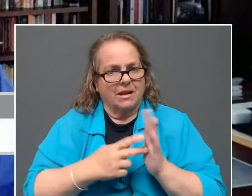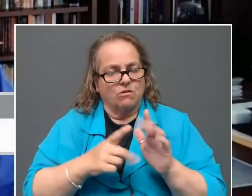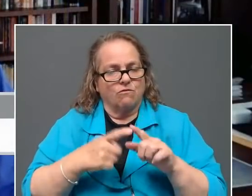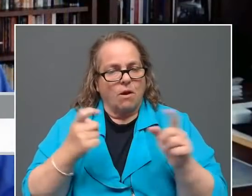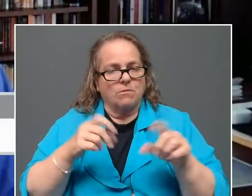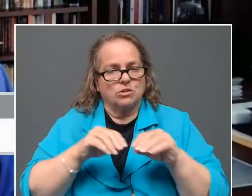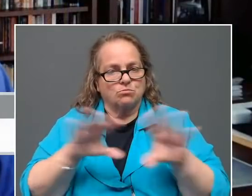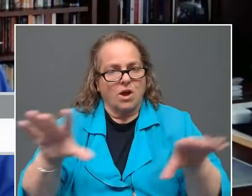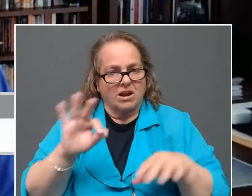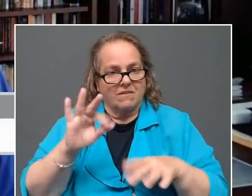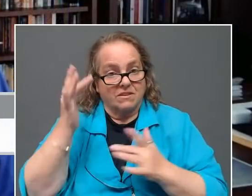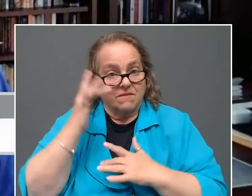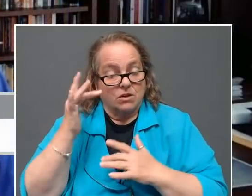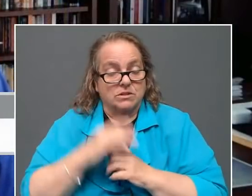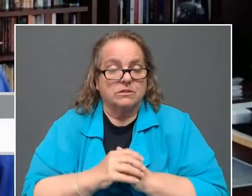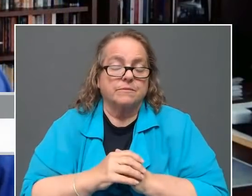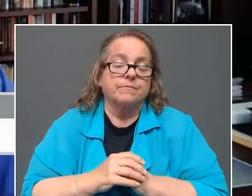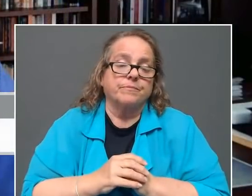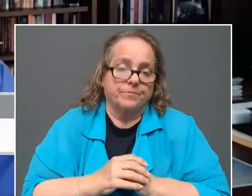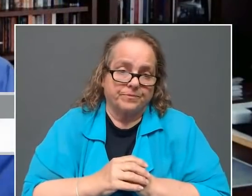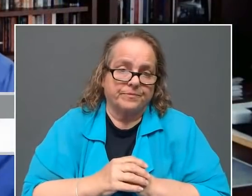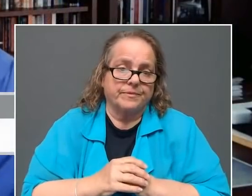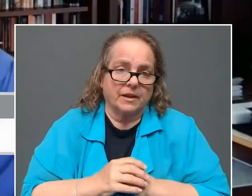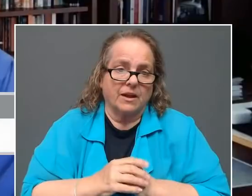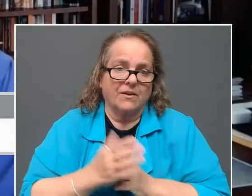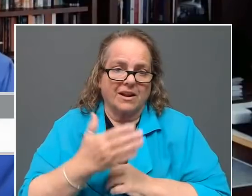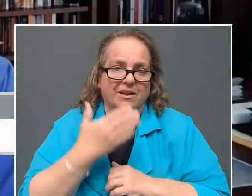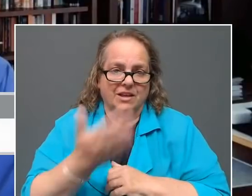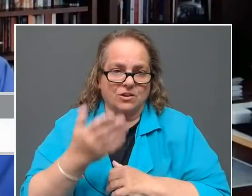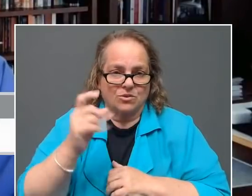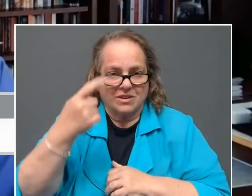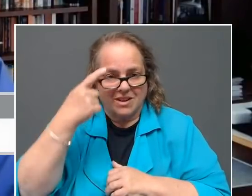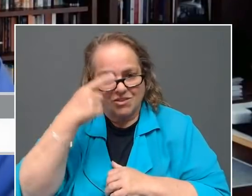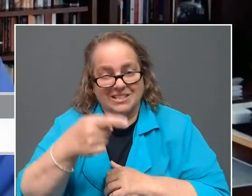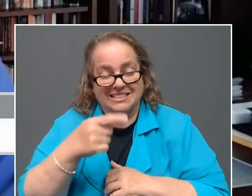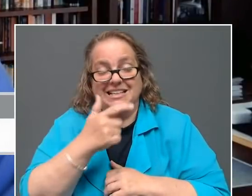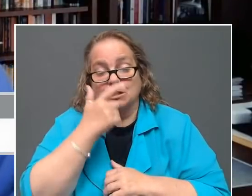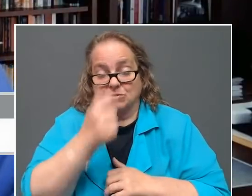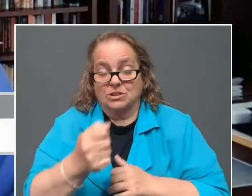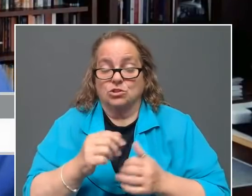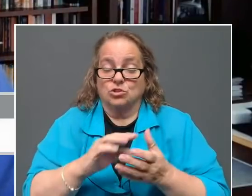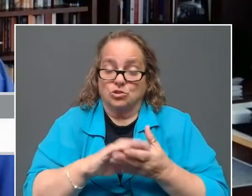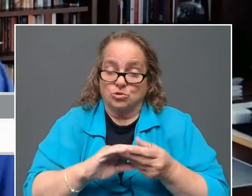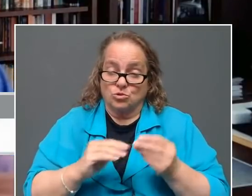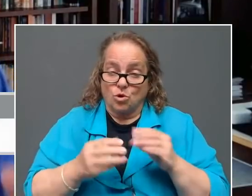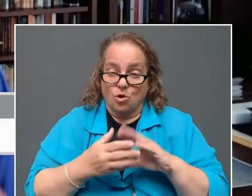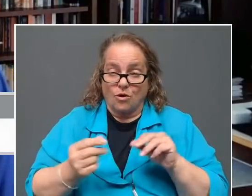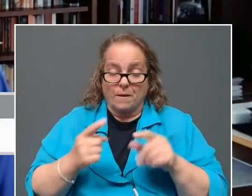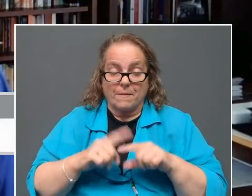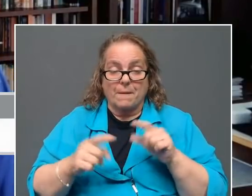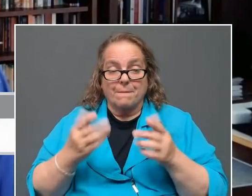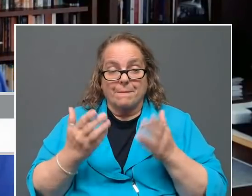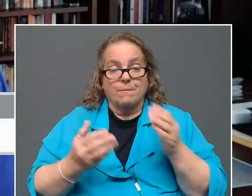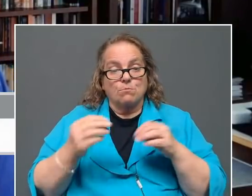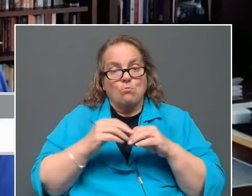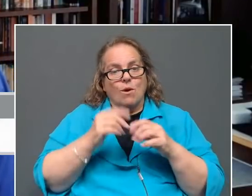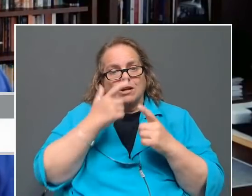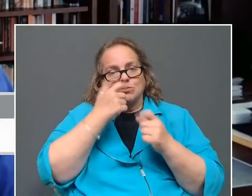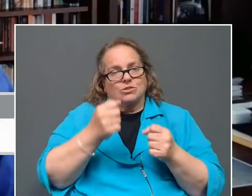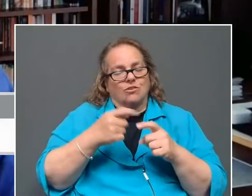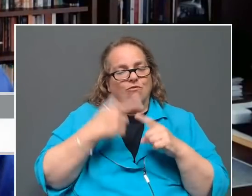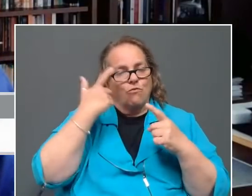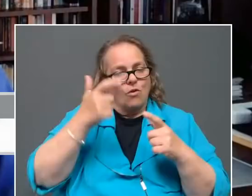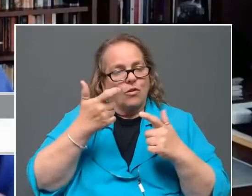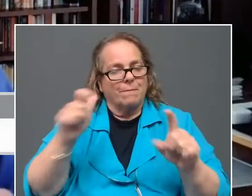Thank you, Governor. So this is an interesting story, but it's probably more interesting for the bigger points that it can teach